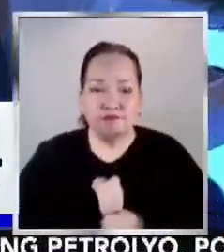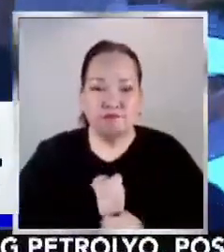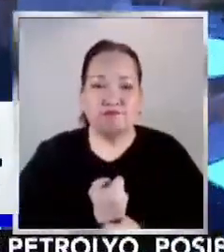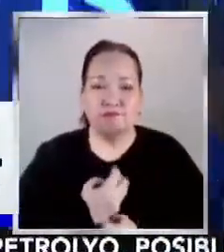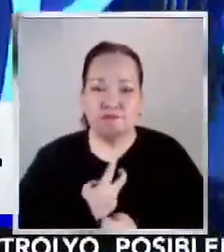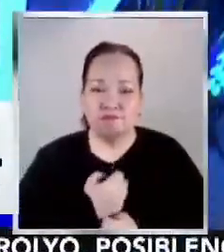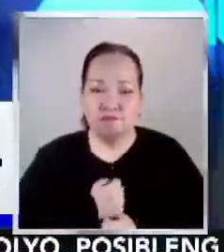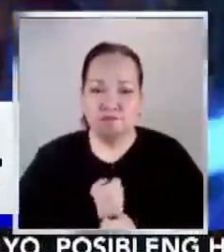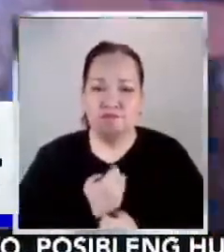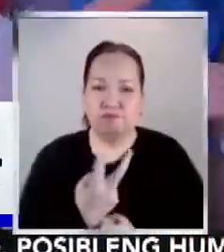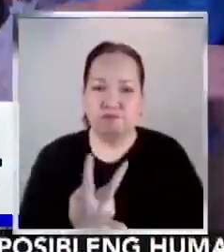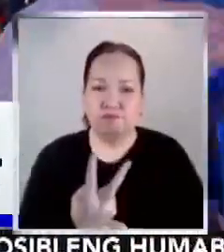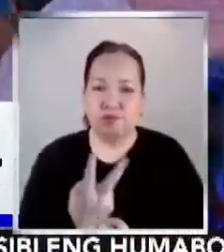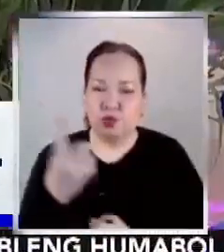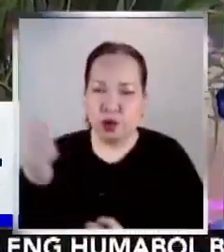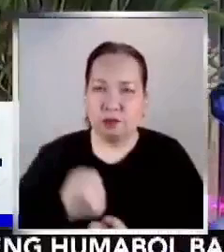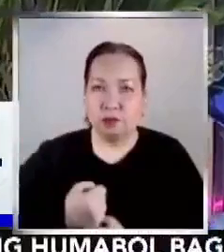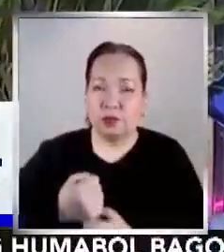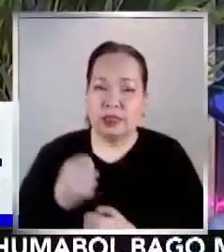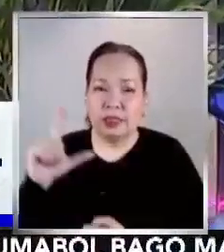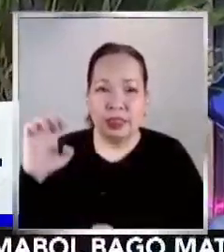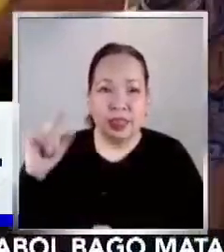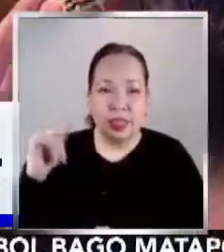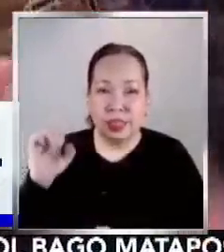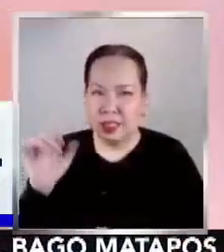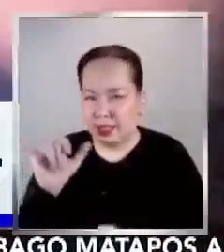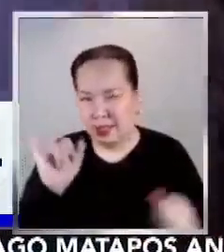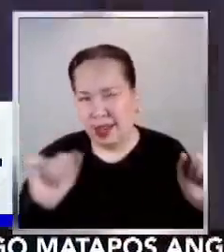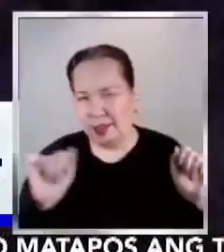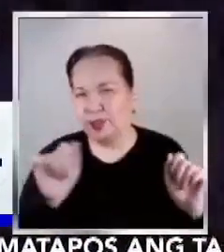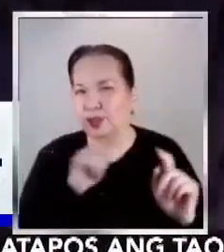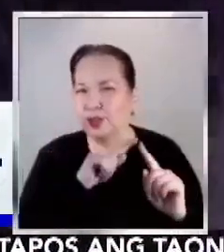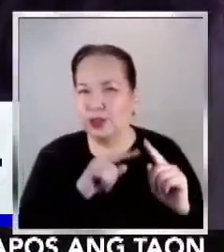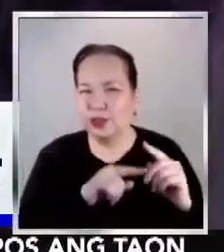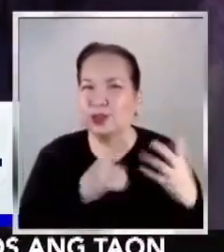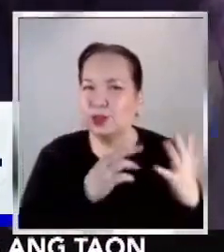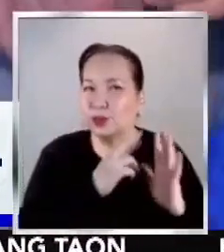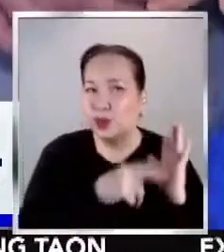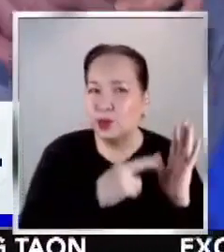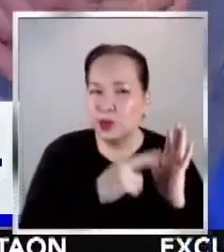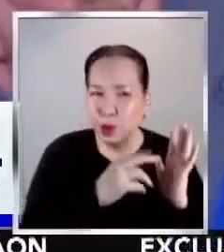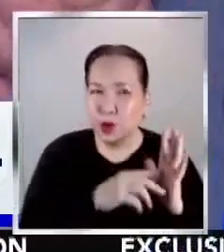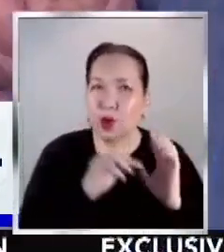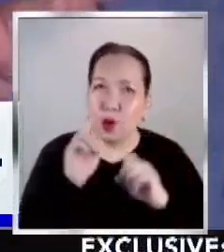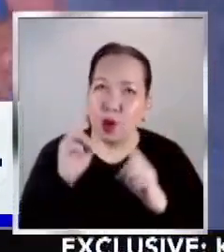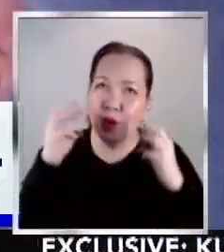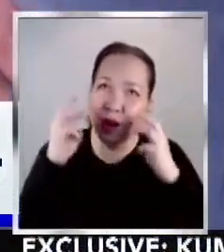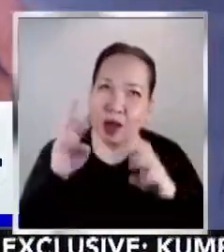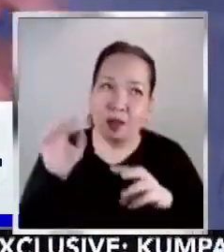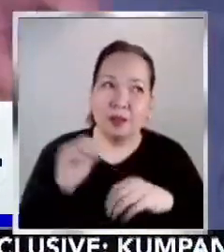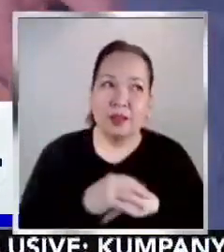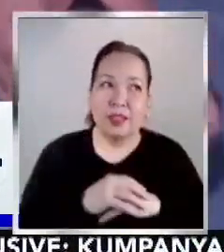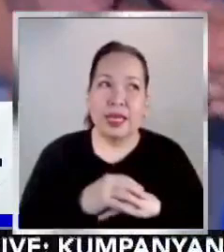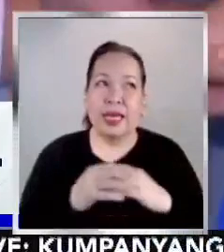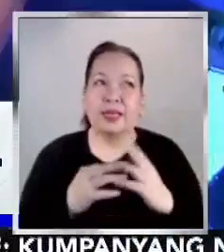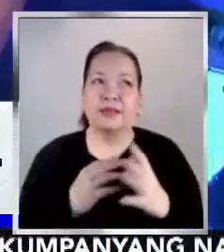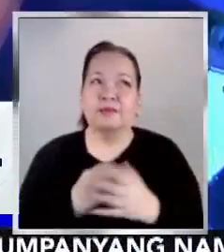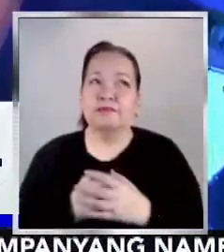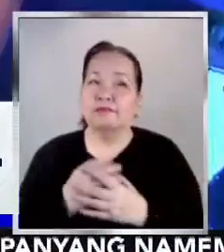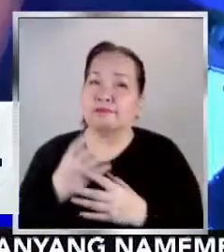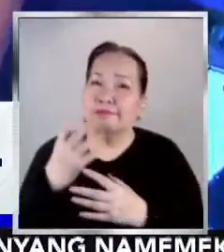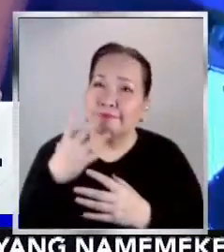Rafael Landicho at Julia Pascual, Nikki Ko, Ina de Belen at Jake Vargas. Perfect din na panoorin ang movie with the